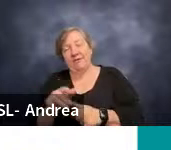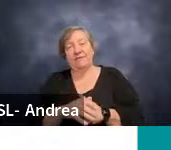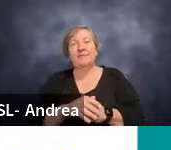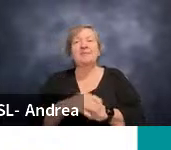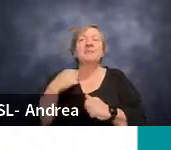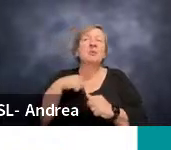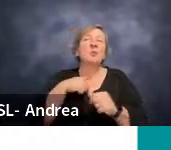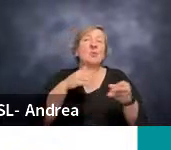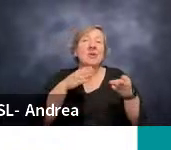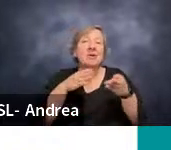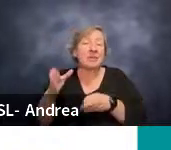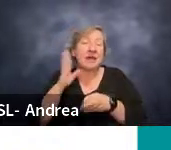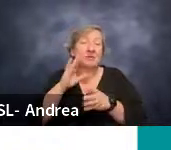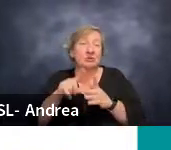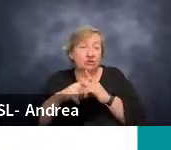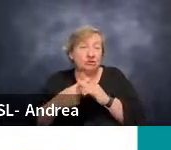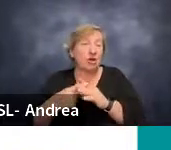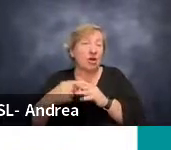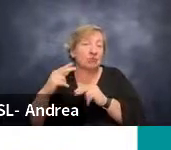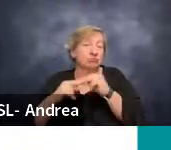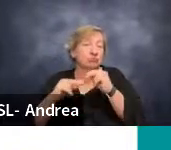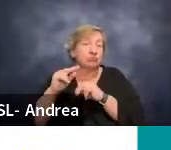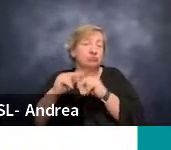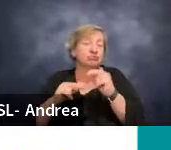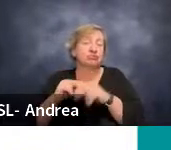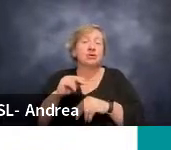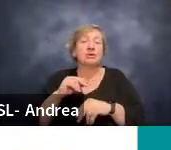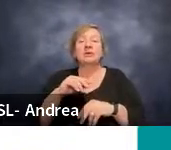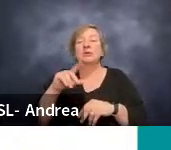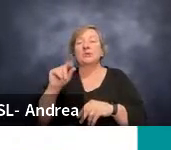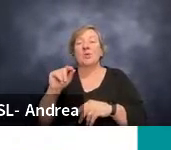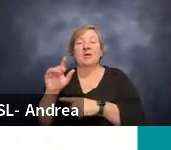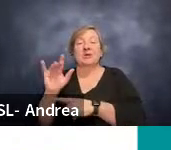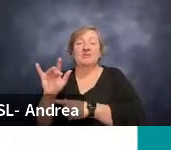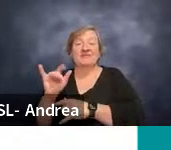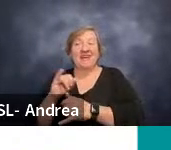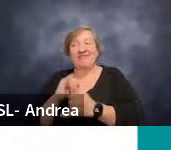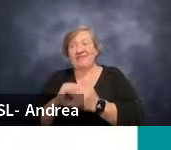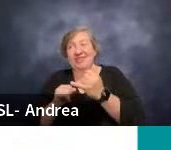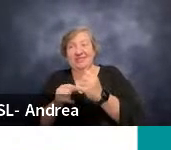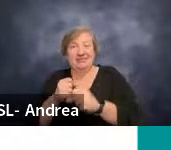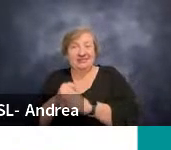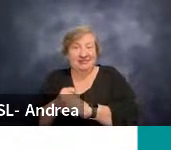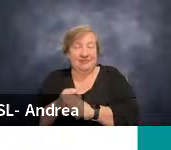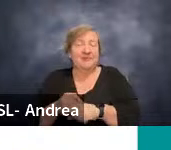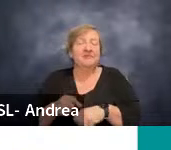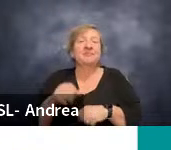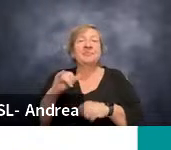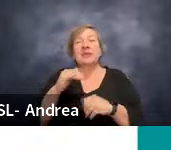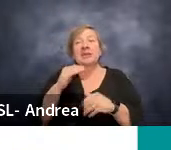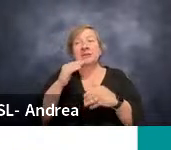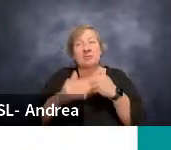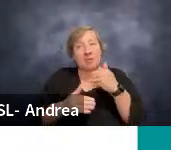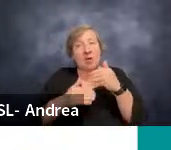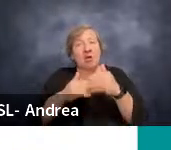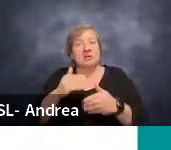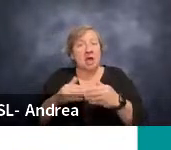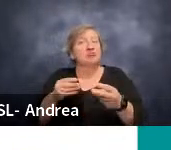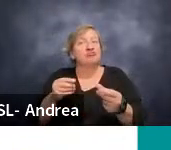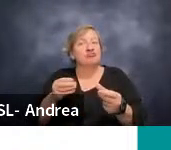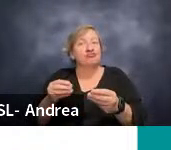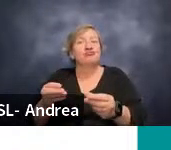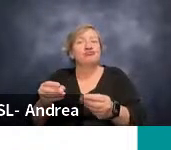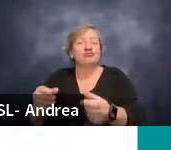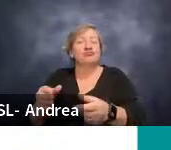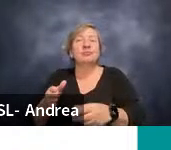on starting construction in late 2025. So this process is moving.